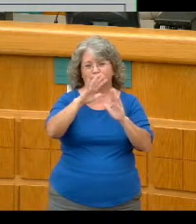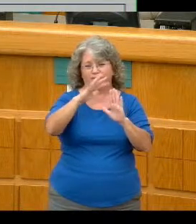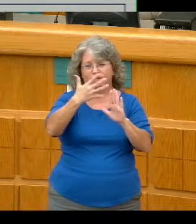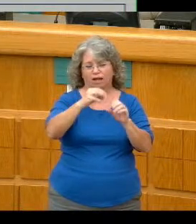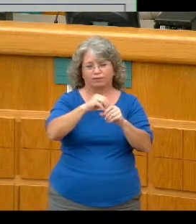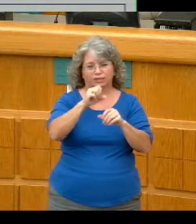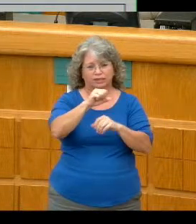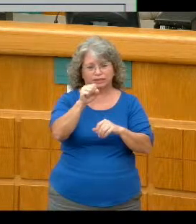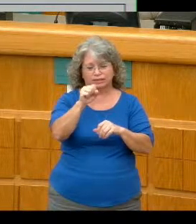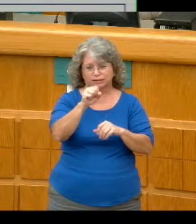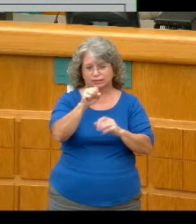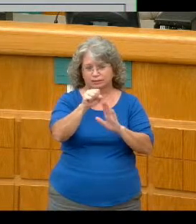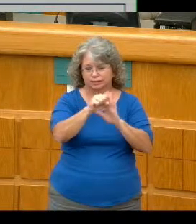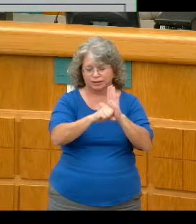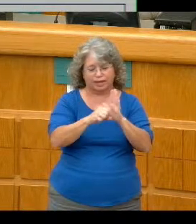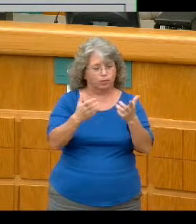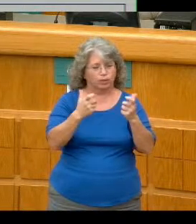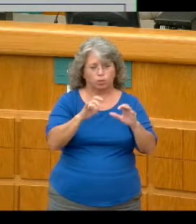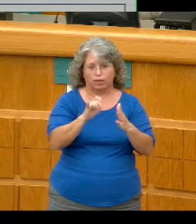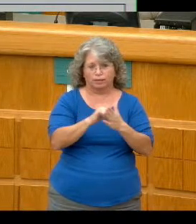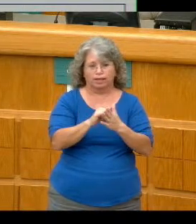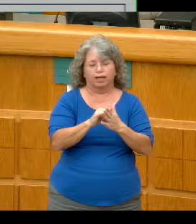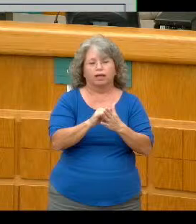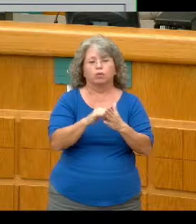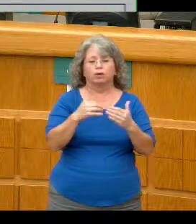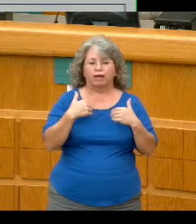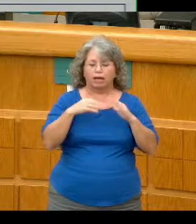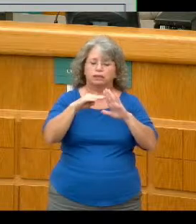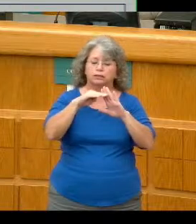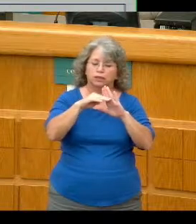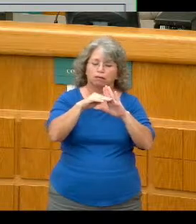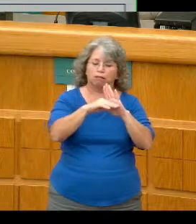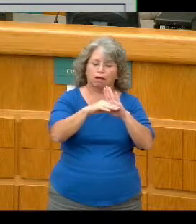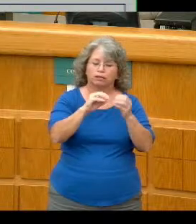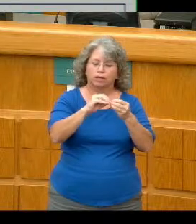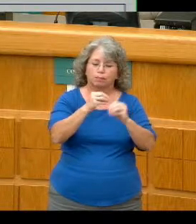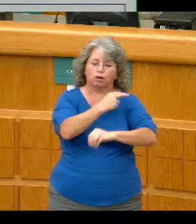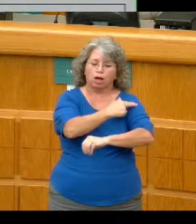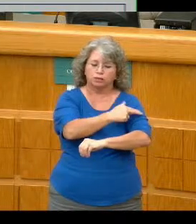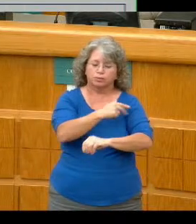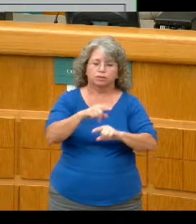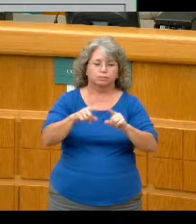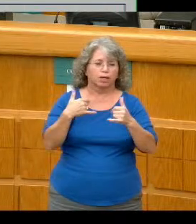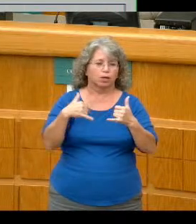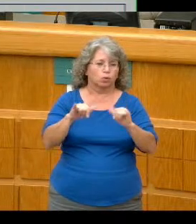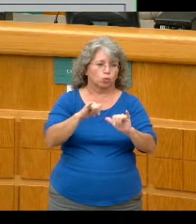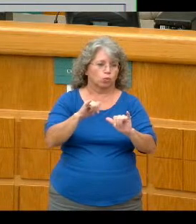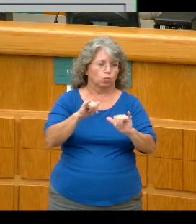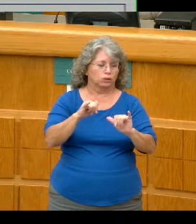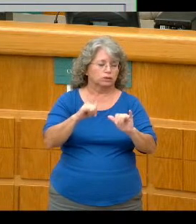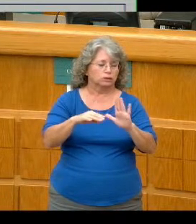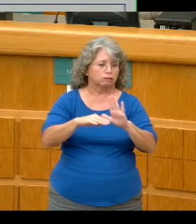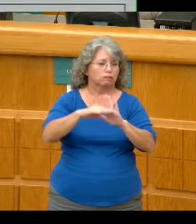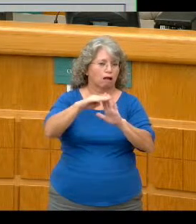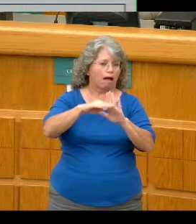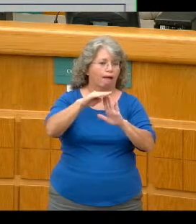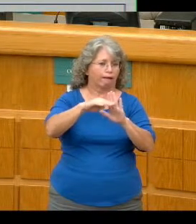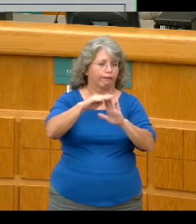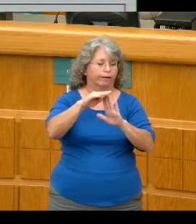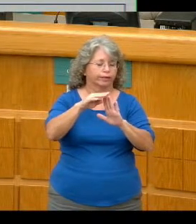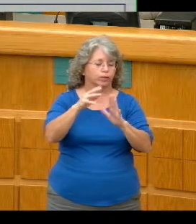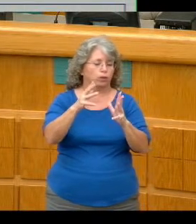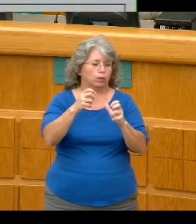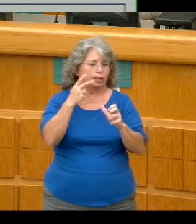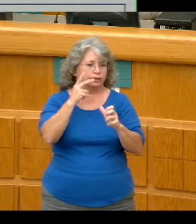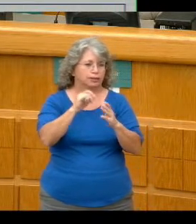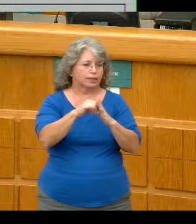been a slow decline in hospitalizations nonetheless, even though we're still ranking high. And so we hope that this trend